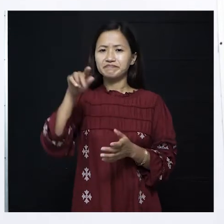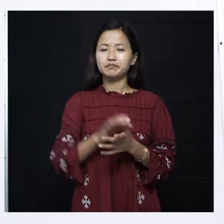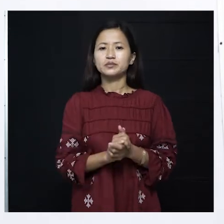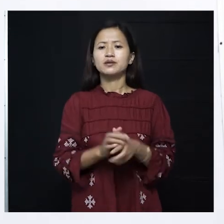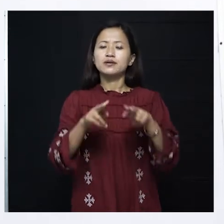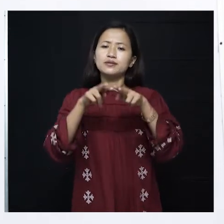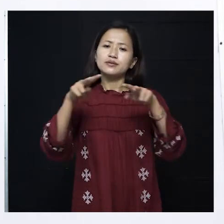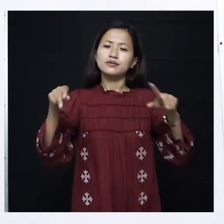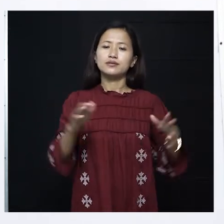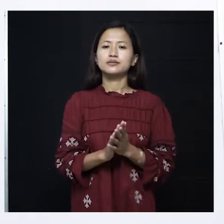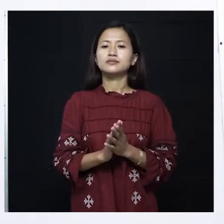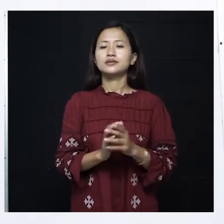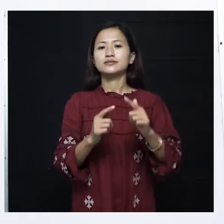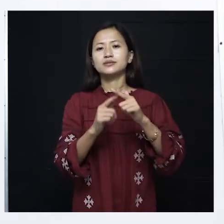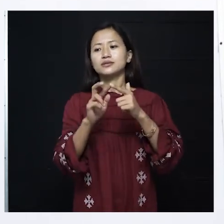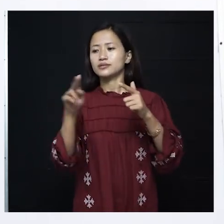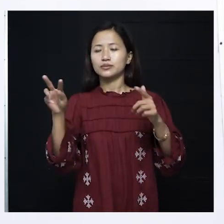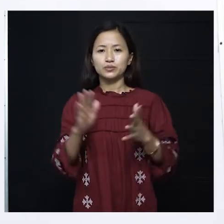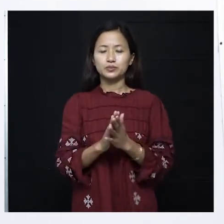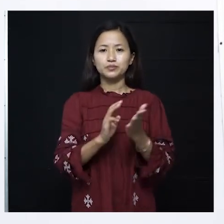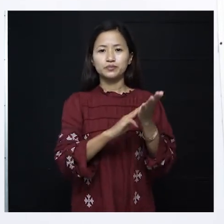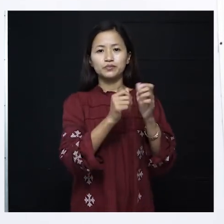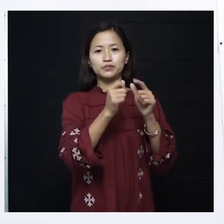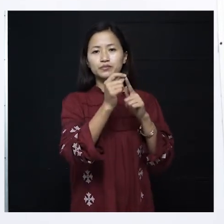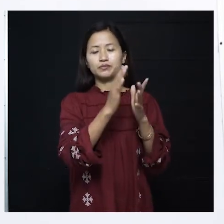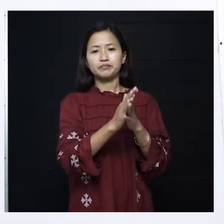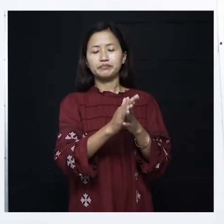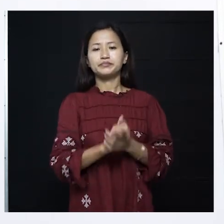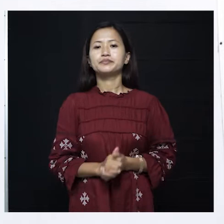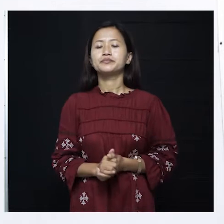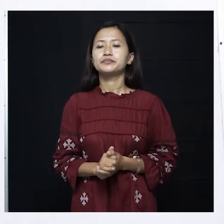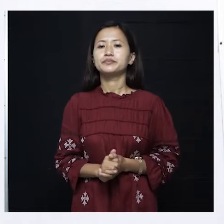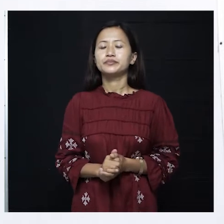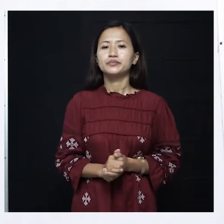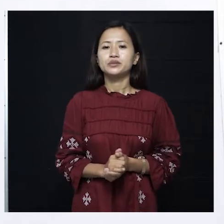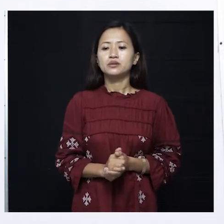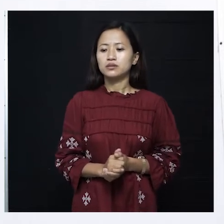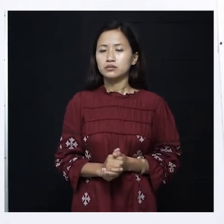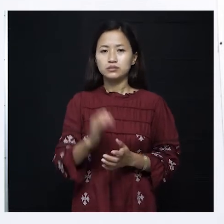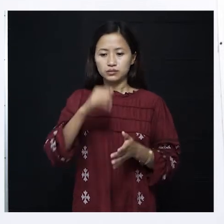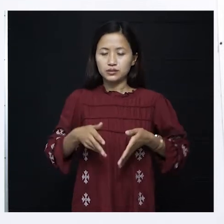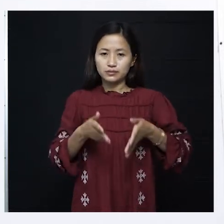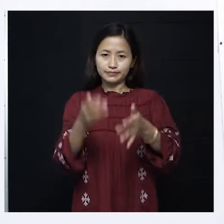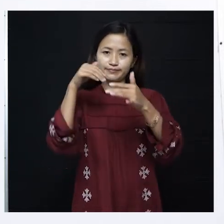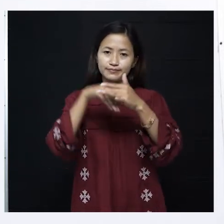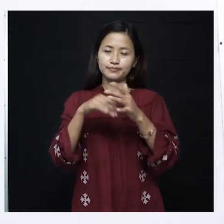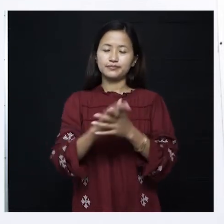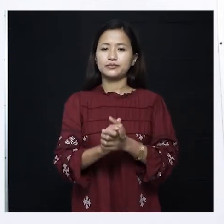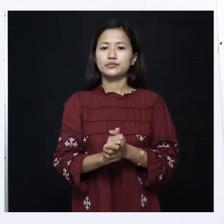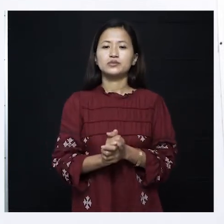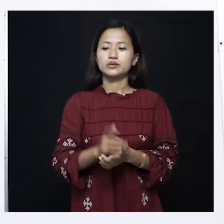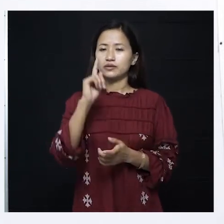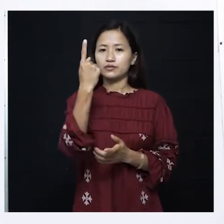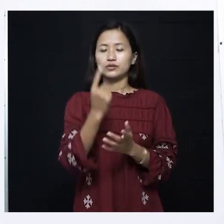have different types of map, okay? We have different types of map. So here, let's go into it, okay? Now,